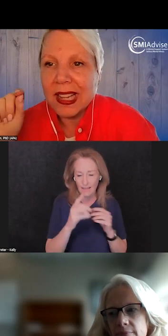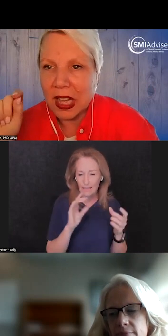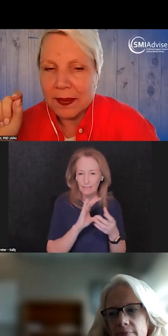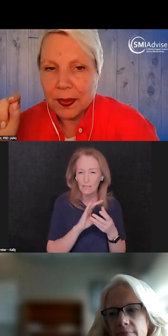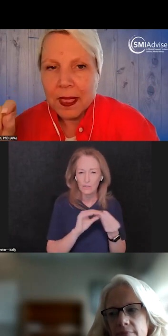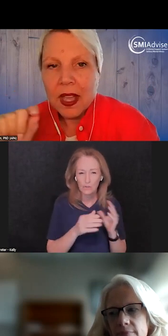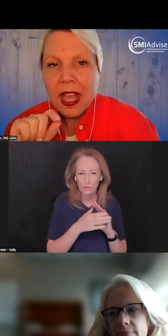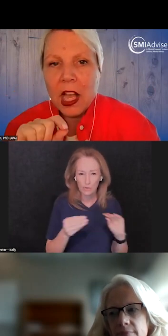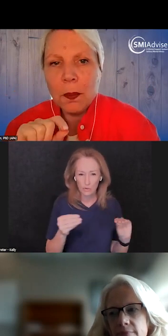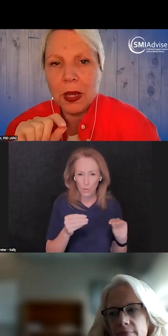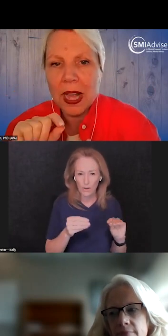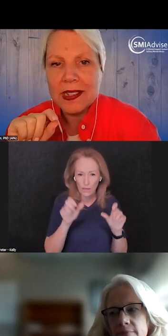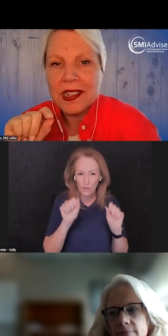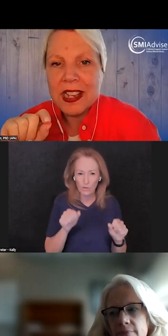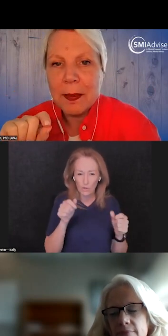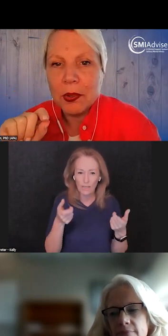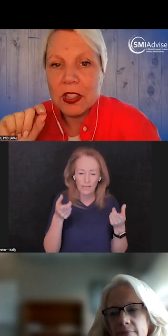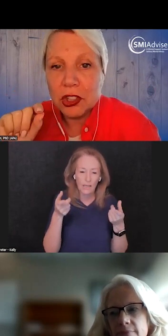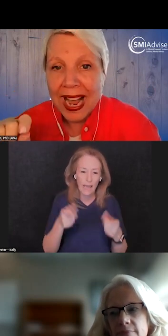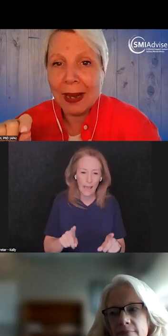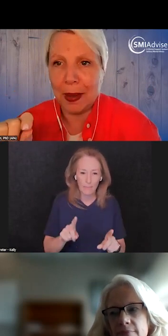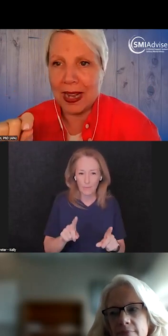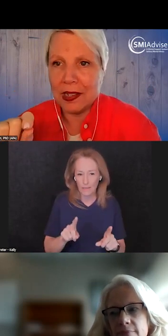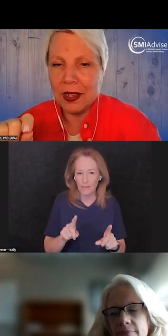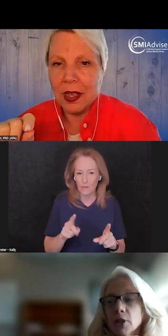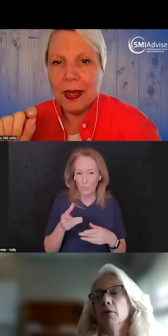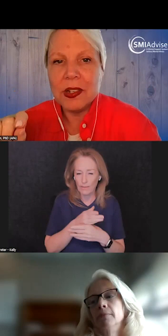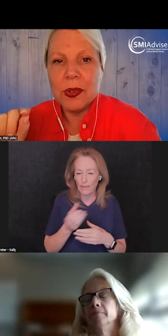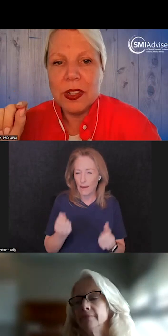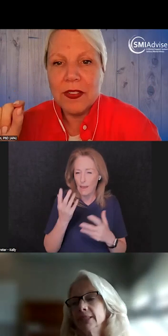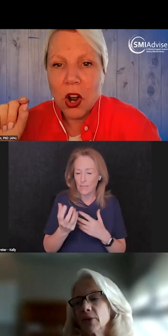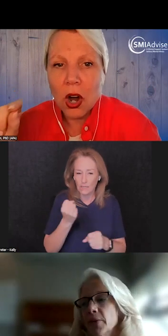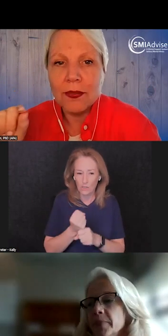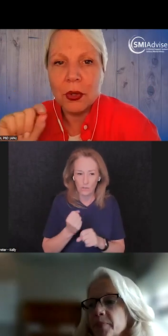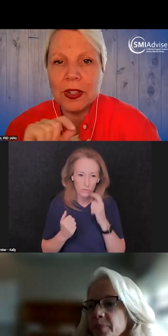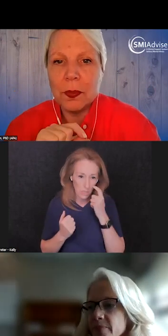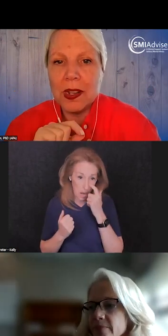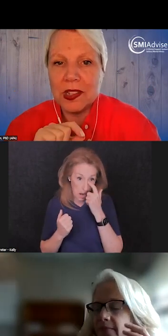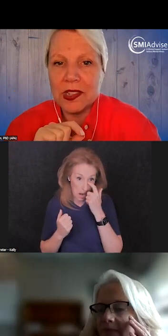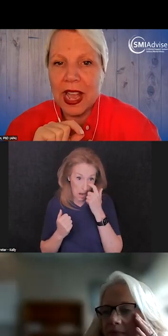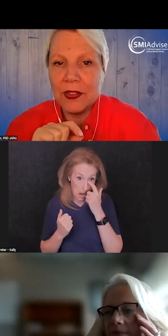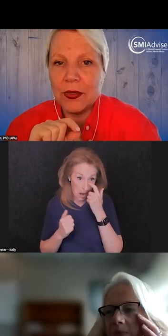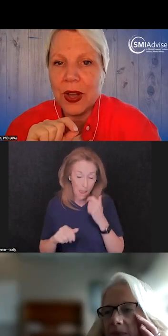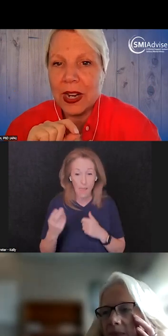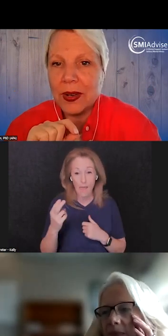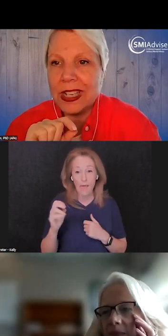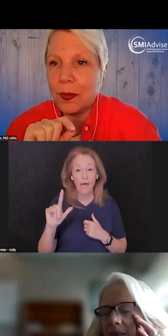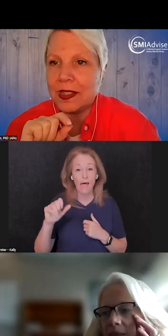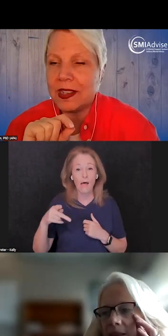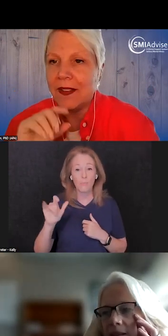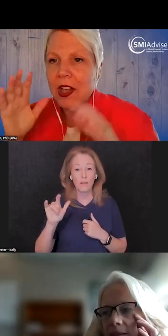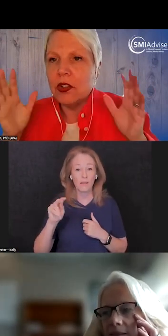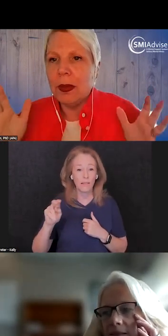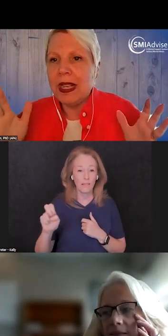the headline. Helpline disables the chatbot because it was giving harmful responses after firing